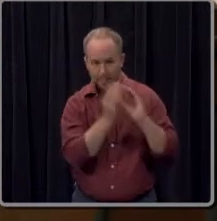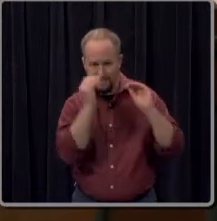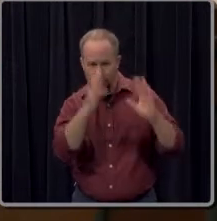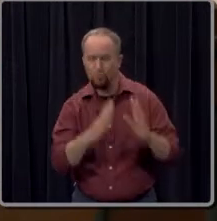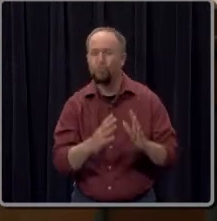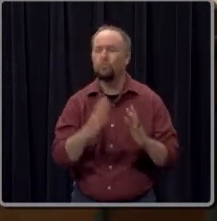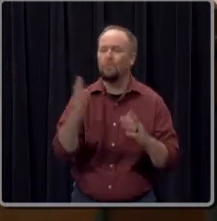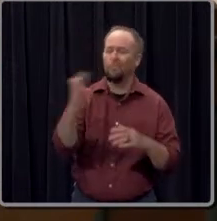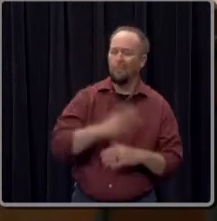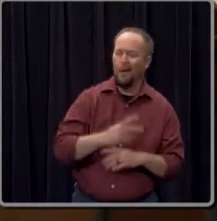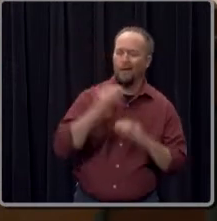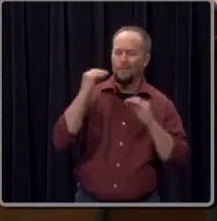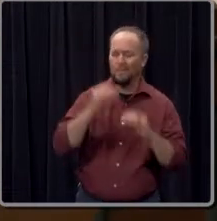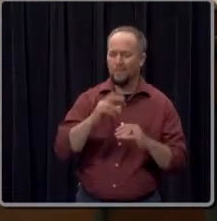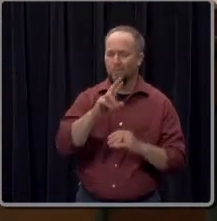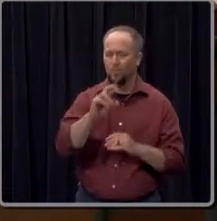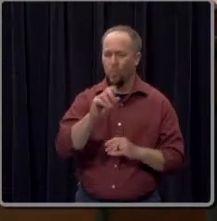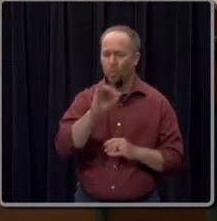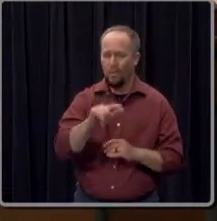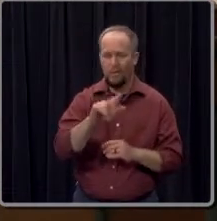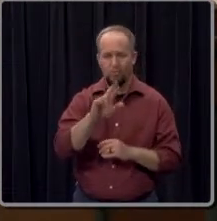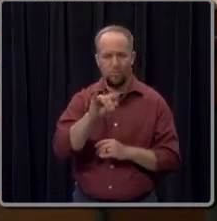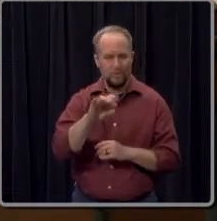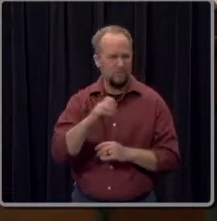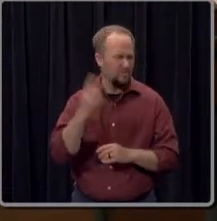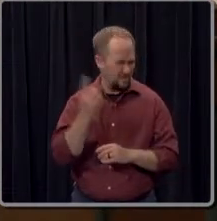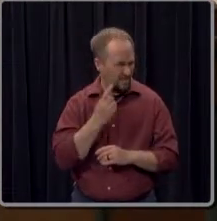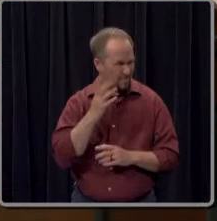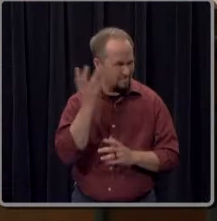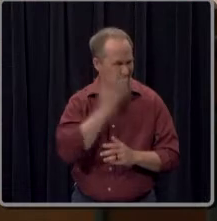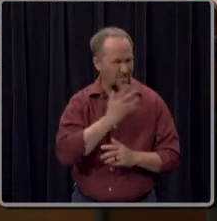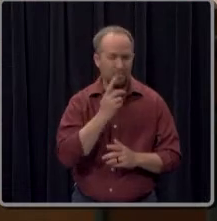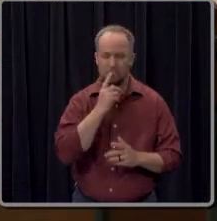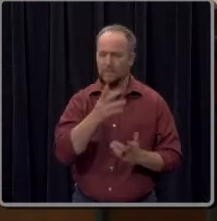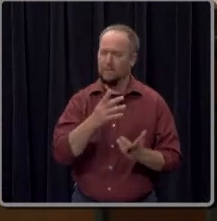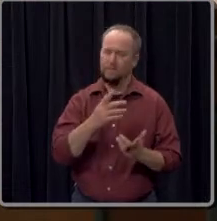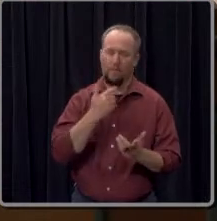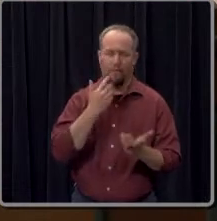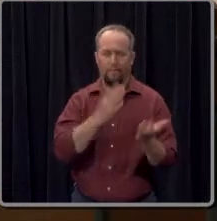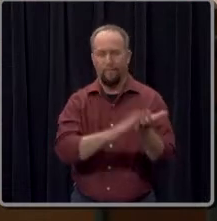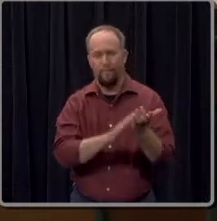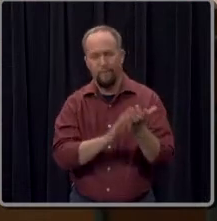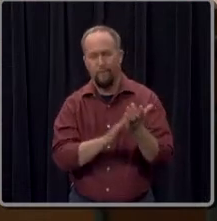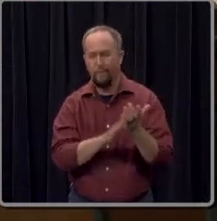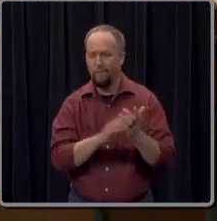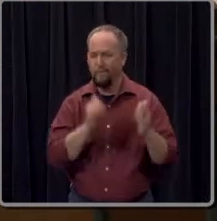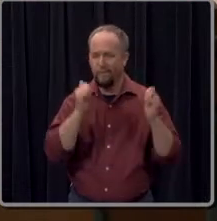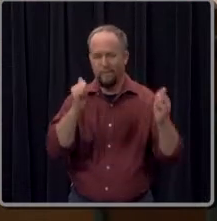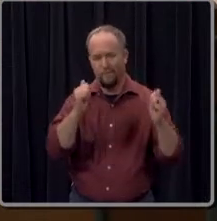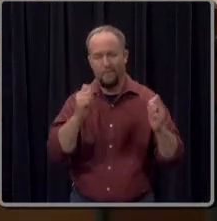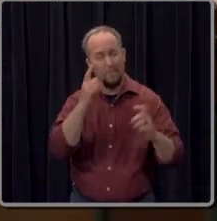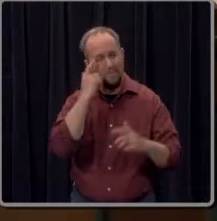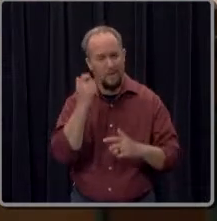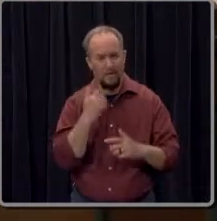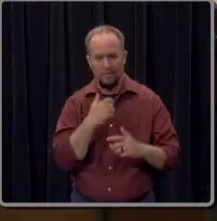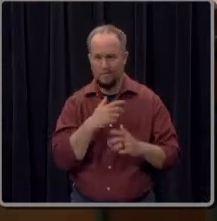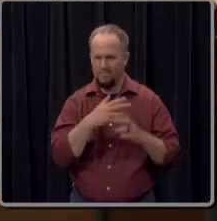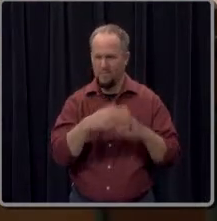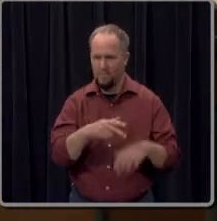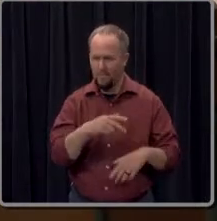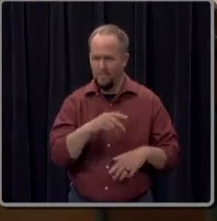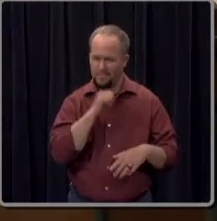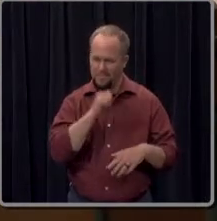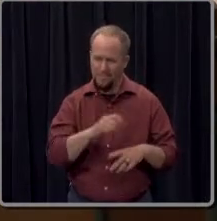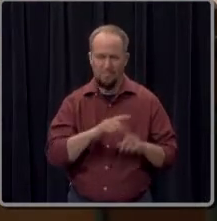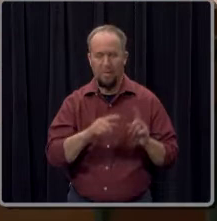and teach at Rolling Ridge," was something. And so for the folks at Rolling Ridge, I want to make sure I do a big shout out, because I won't call her by name, but